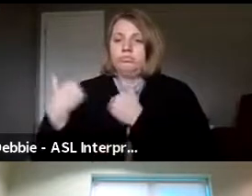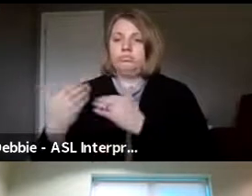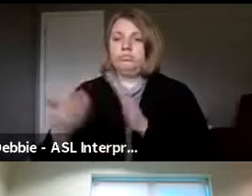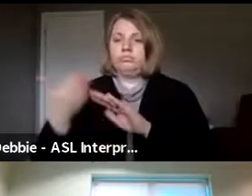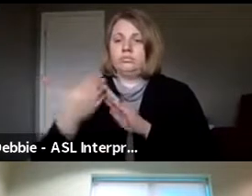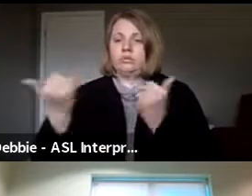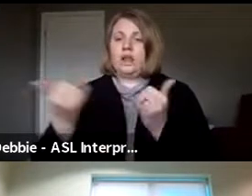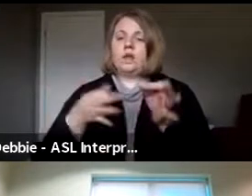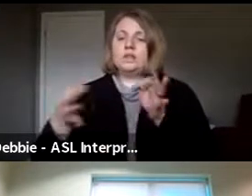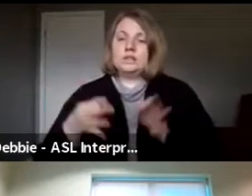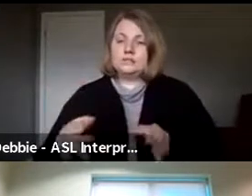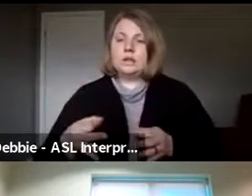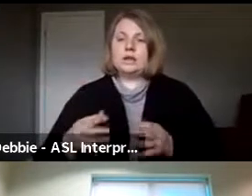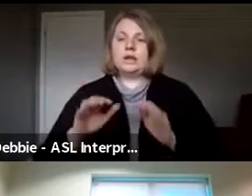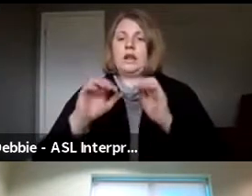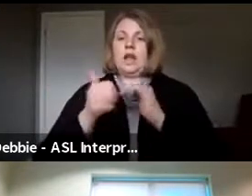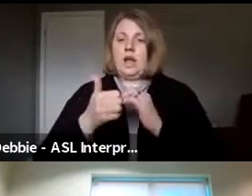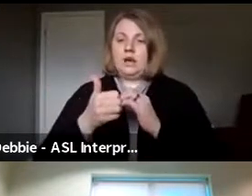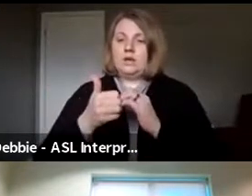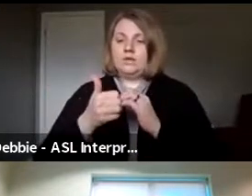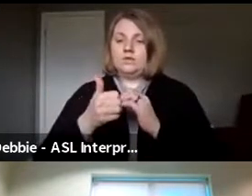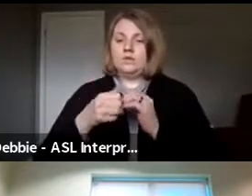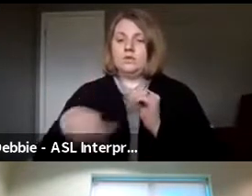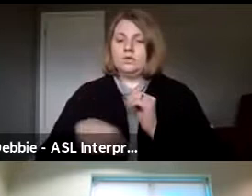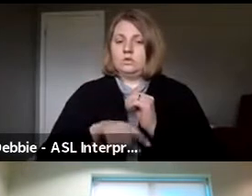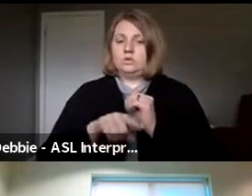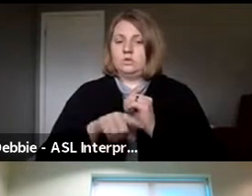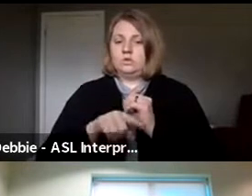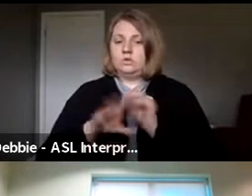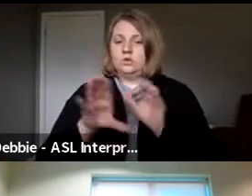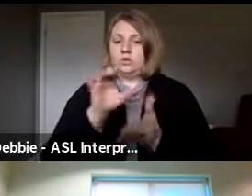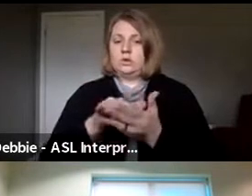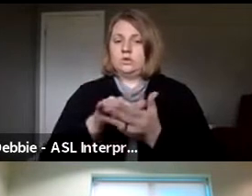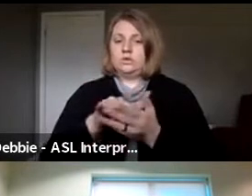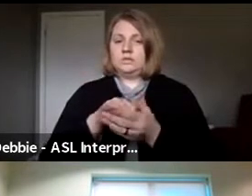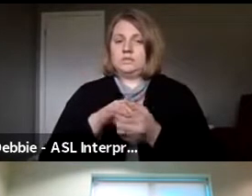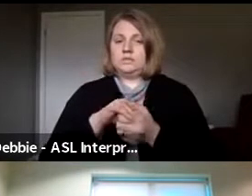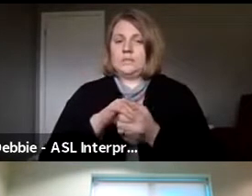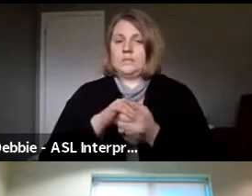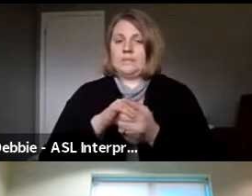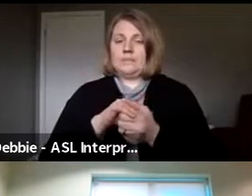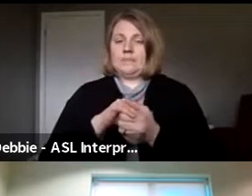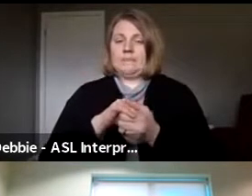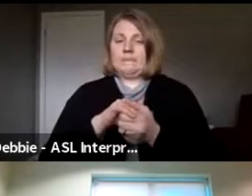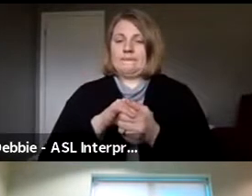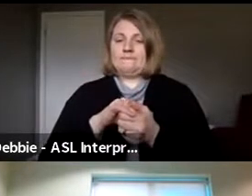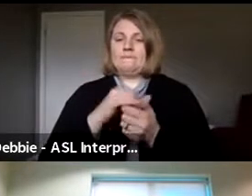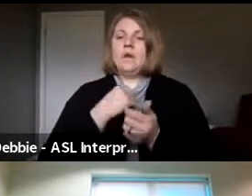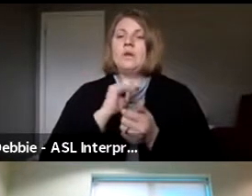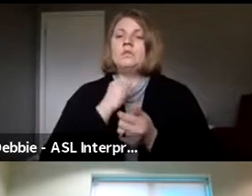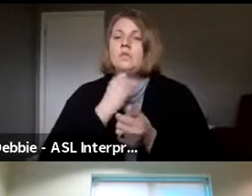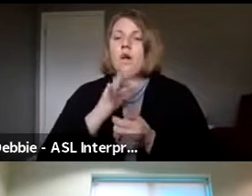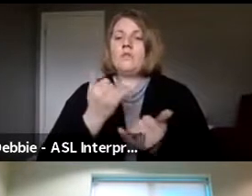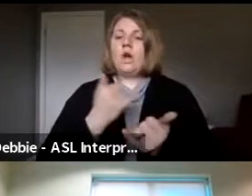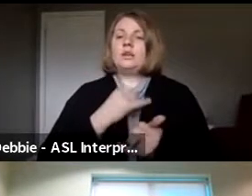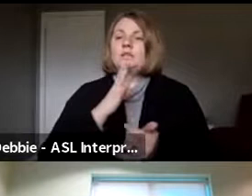to walk you through how you do this. How about I unmute myself so I can